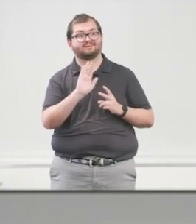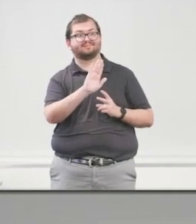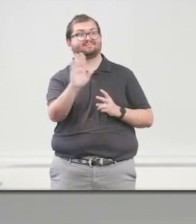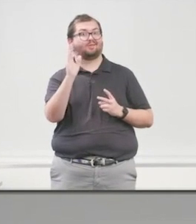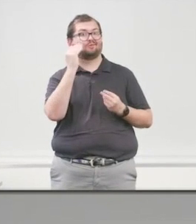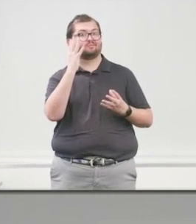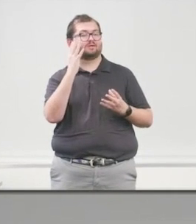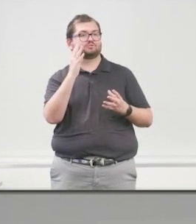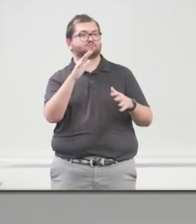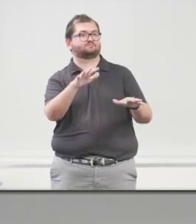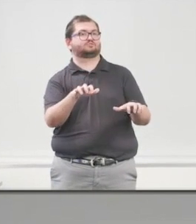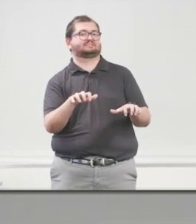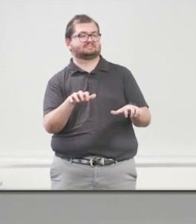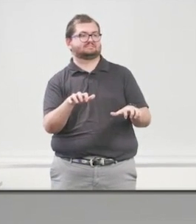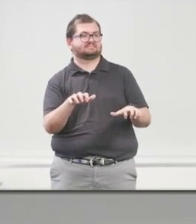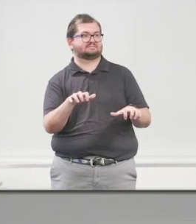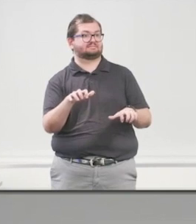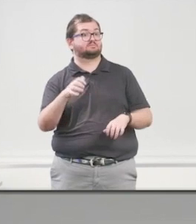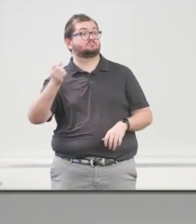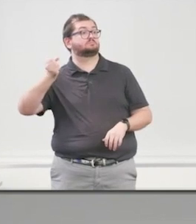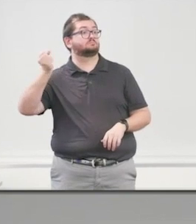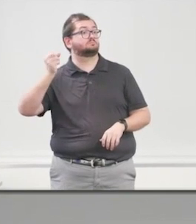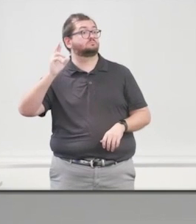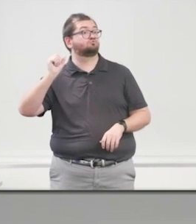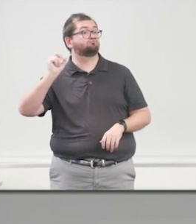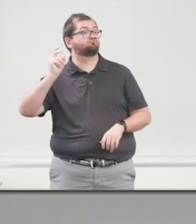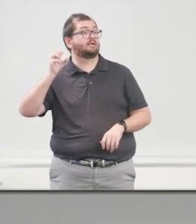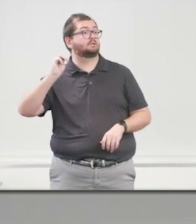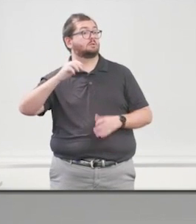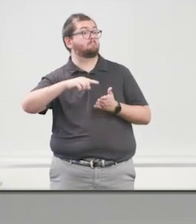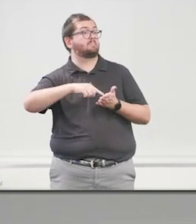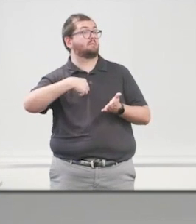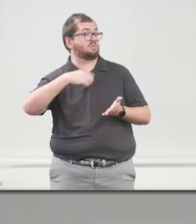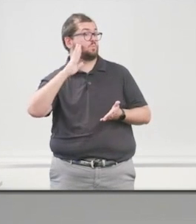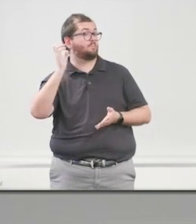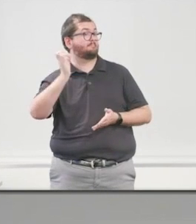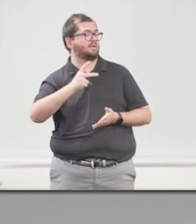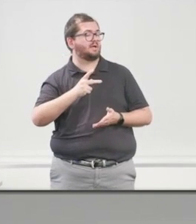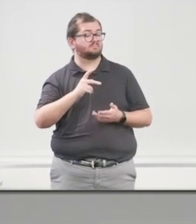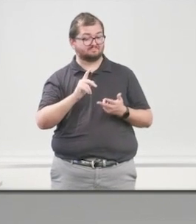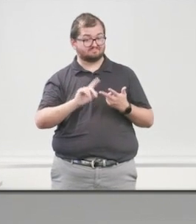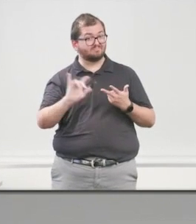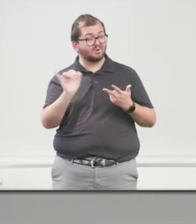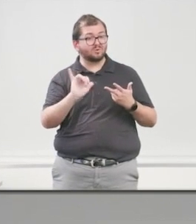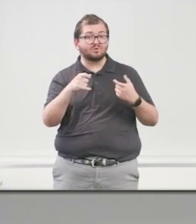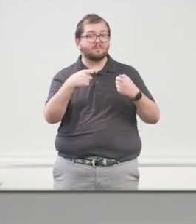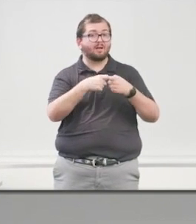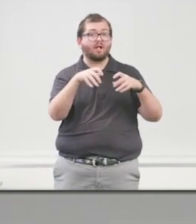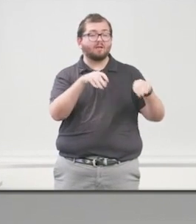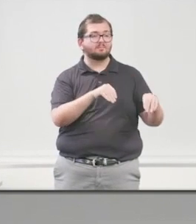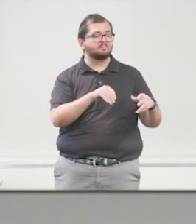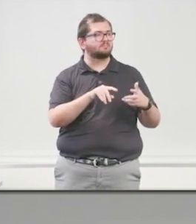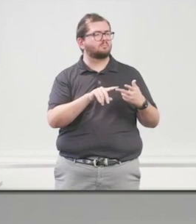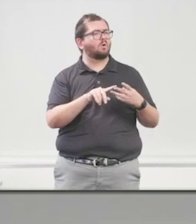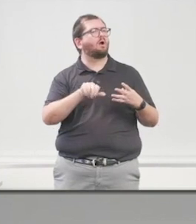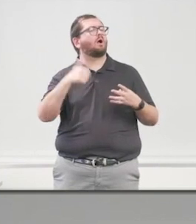databases basically frozen and held up for ransom. But there's also things like power outages and data corruption from other